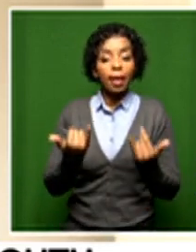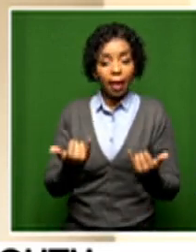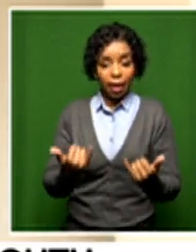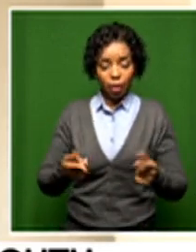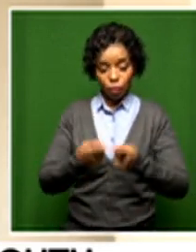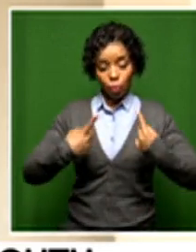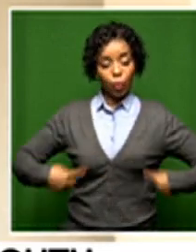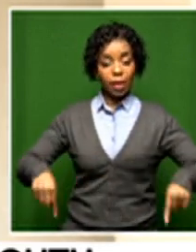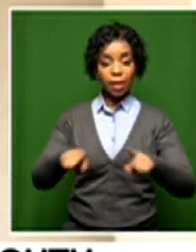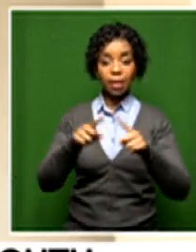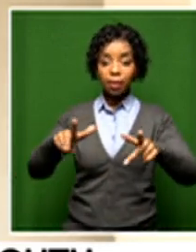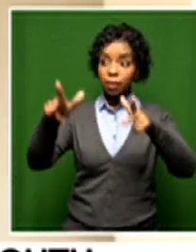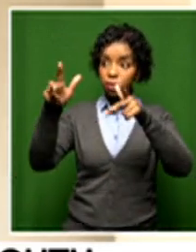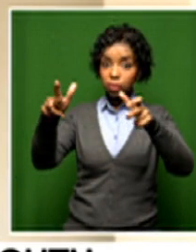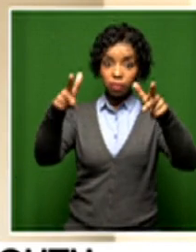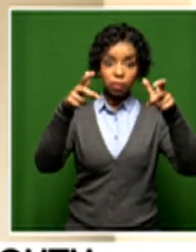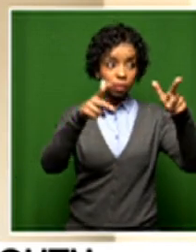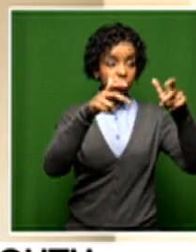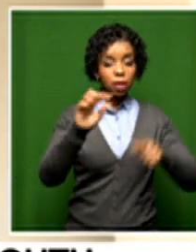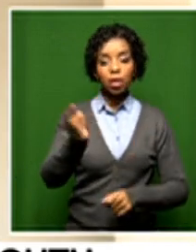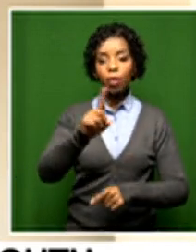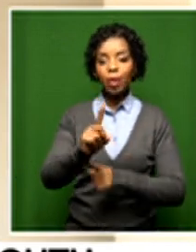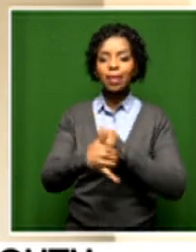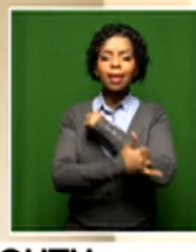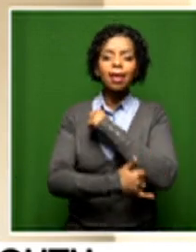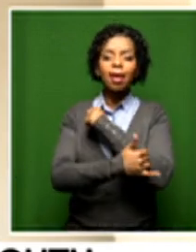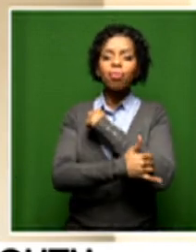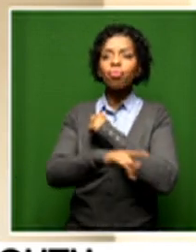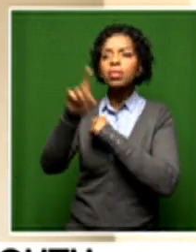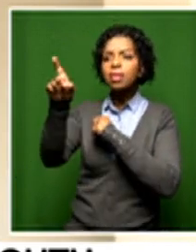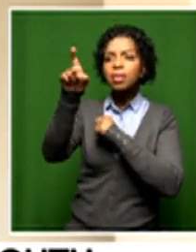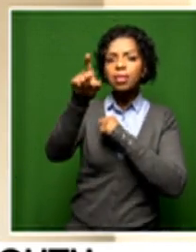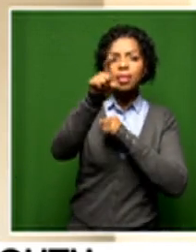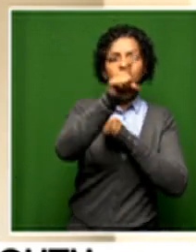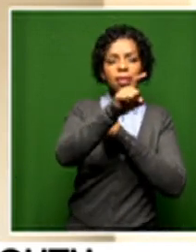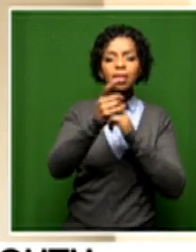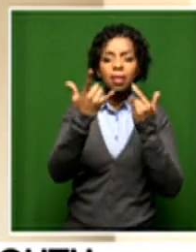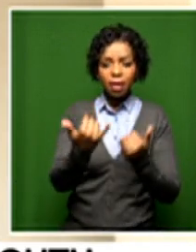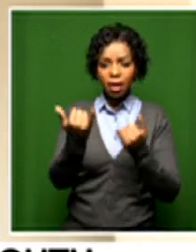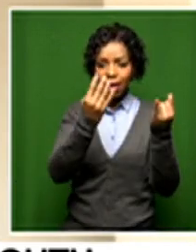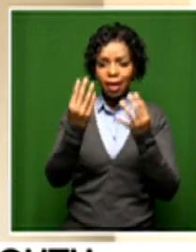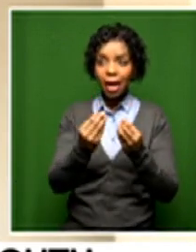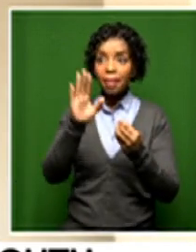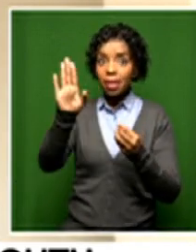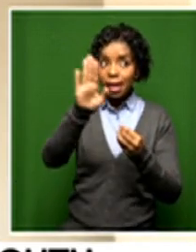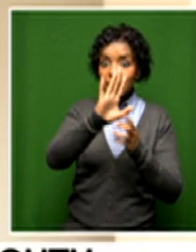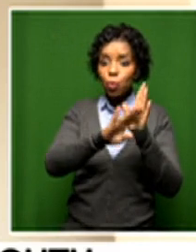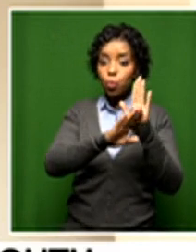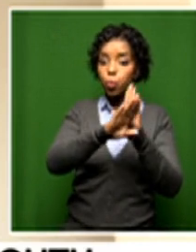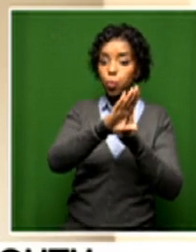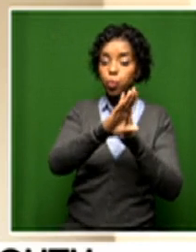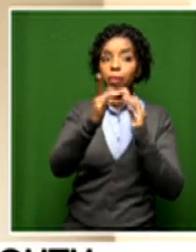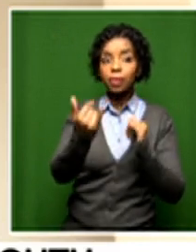we are seeing other countries that had actually reduced the numbers already going up. Now, some